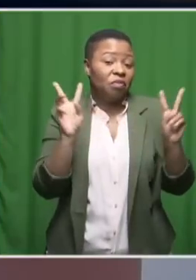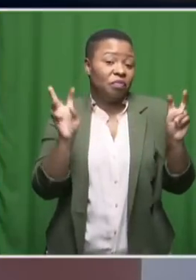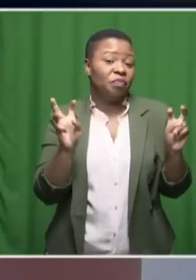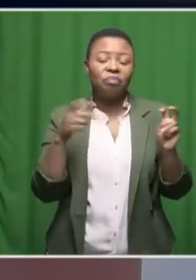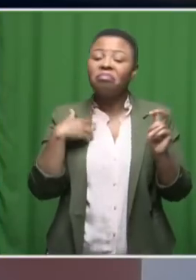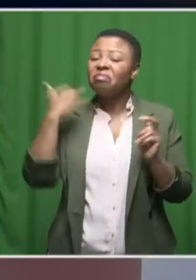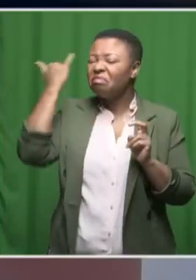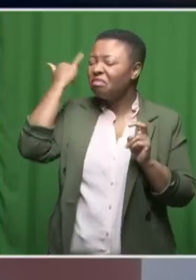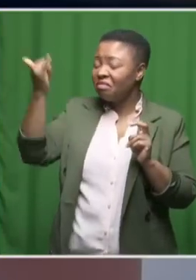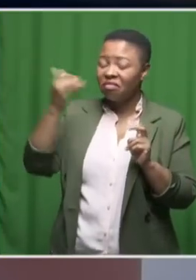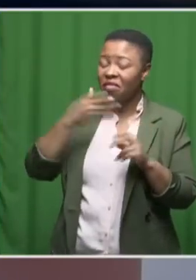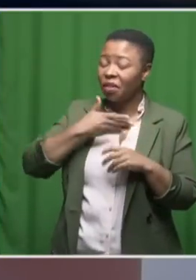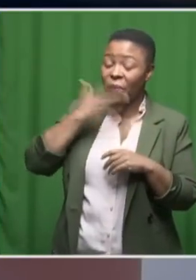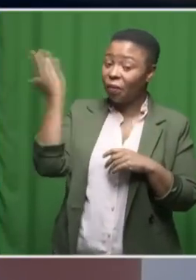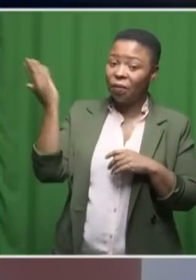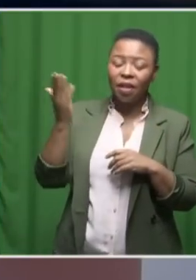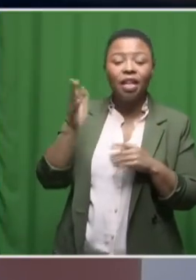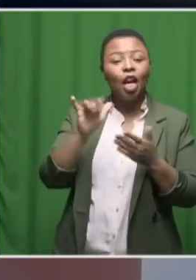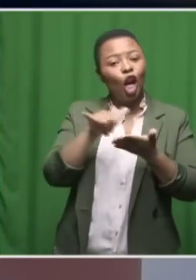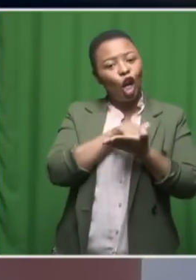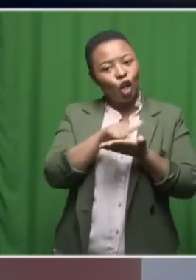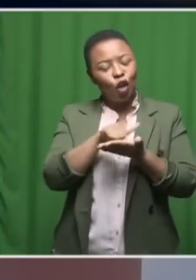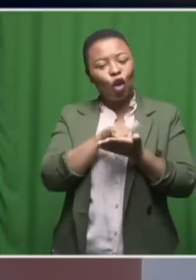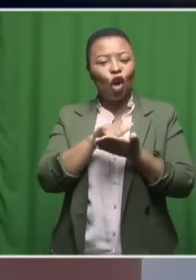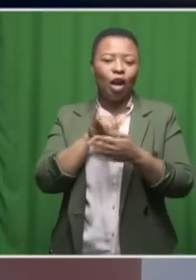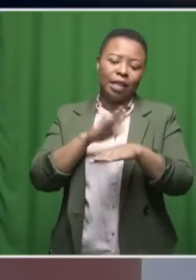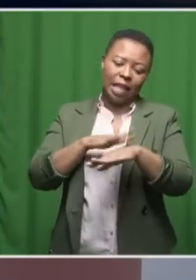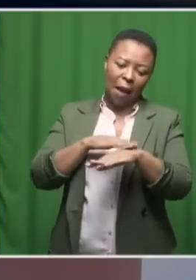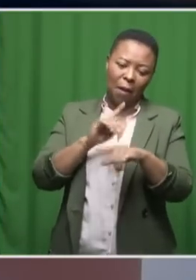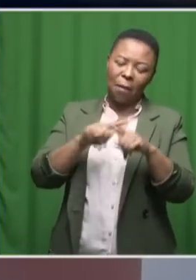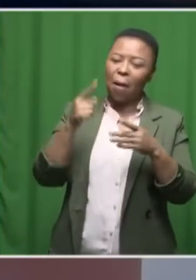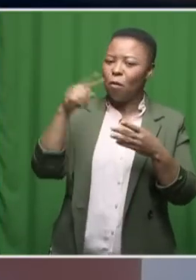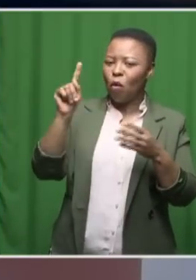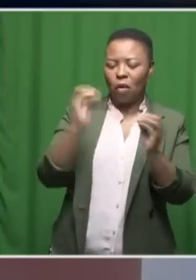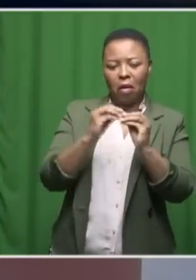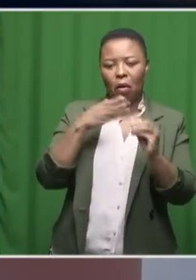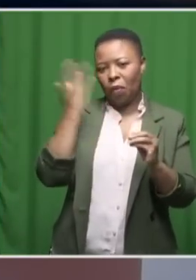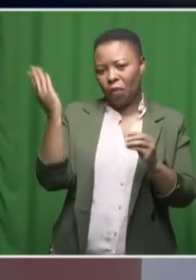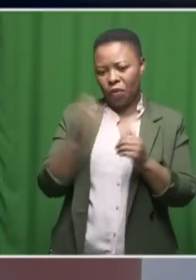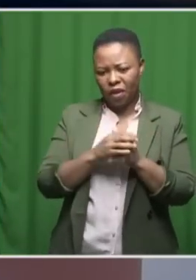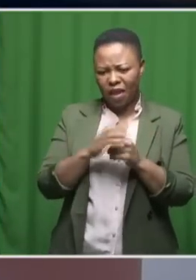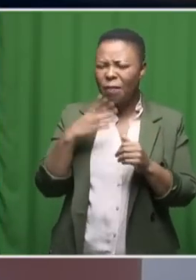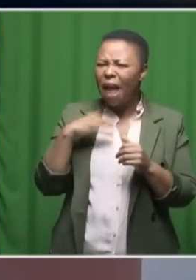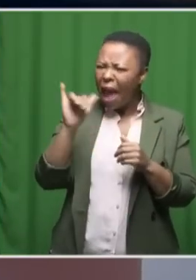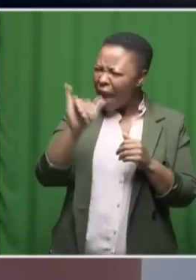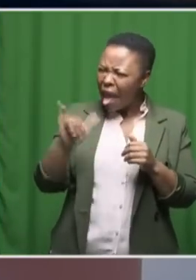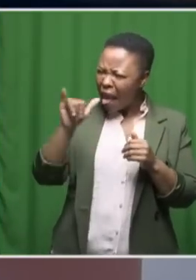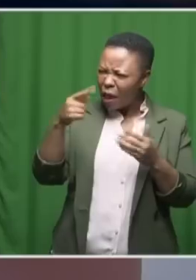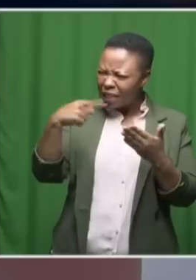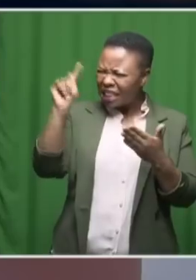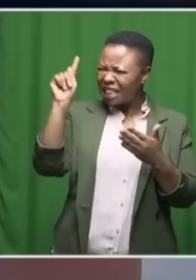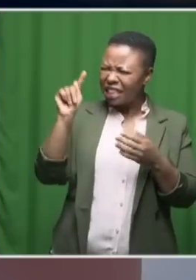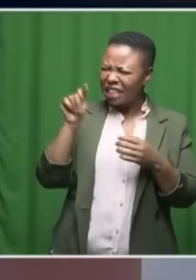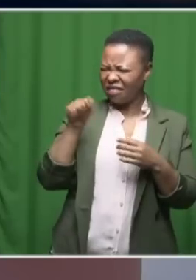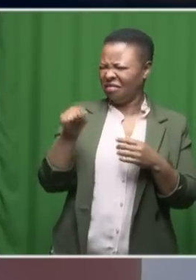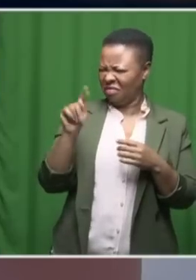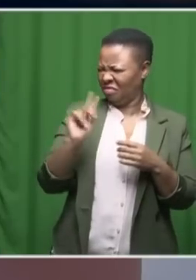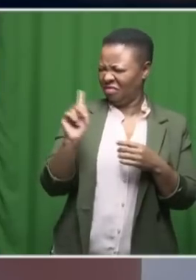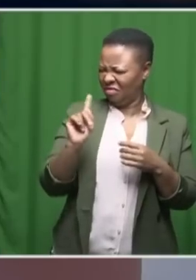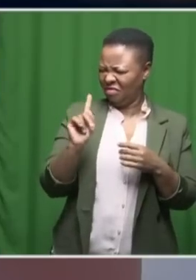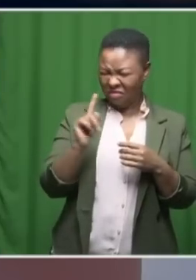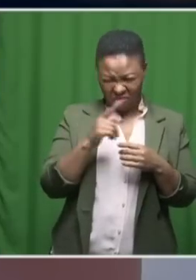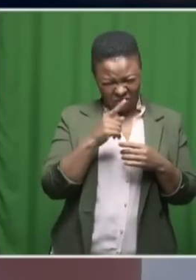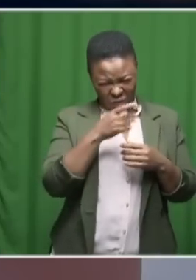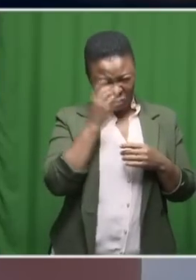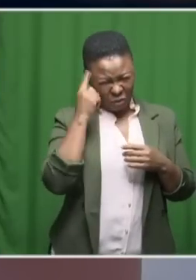yeah, if you look at it, it is the New York Times, but they just don't have the blue tick. I'm looking at the yellow tick. What is the yellow tick now? Do you have any